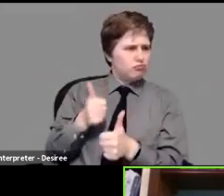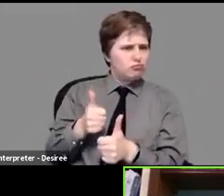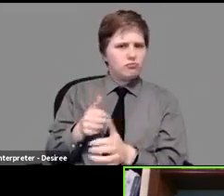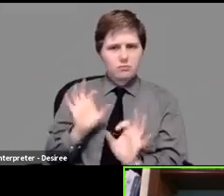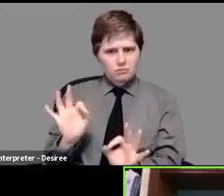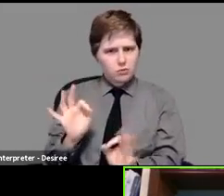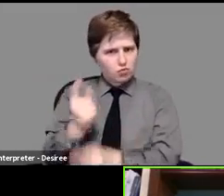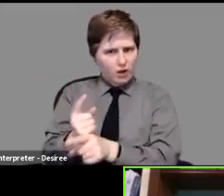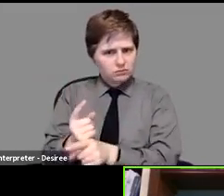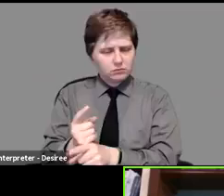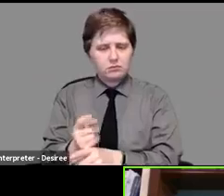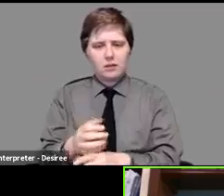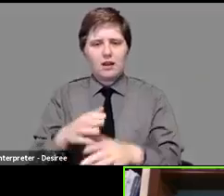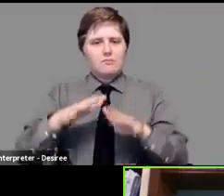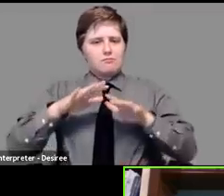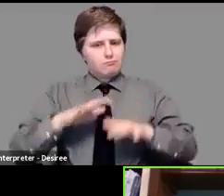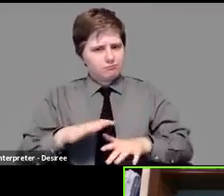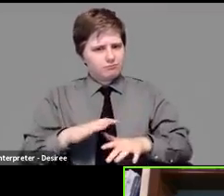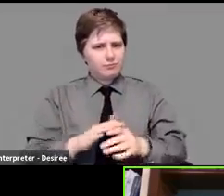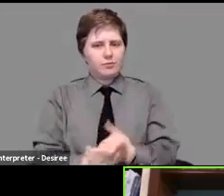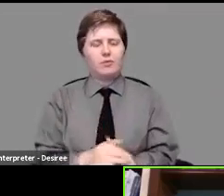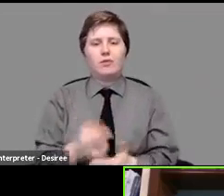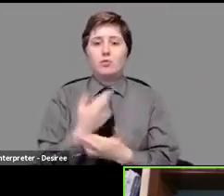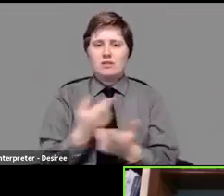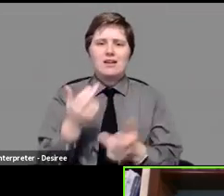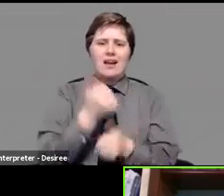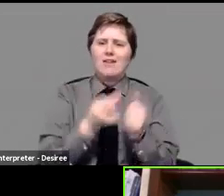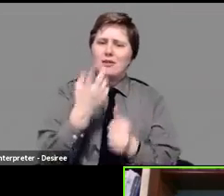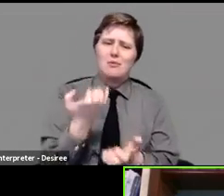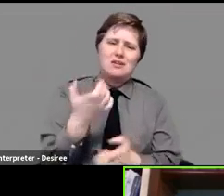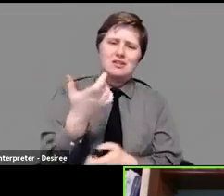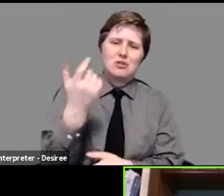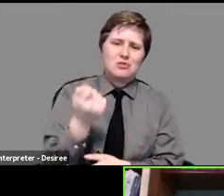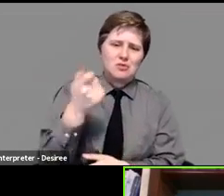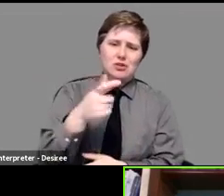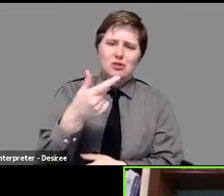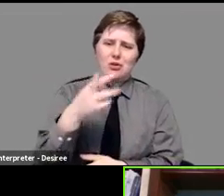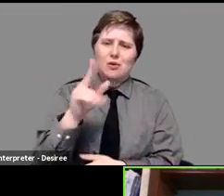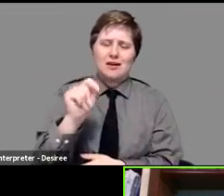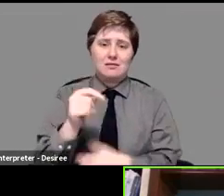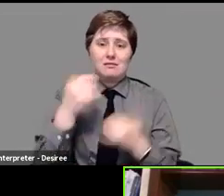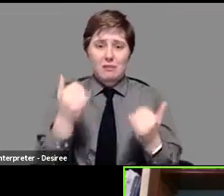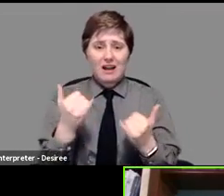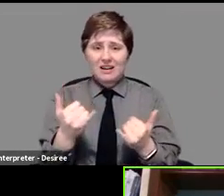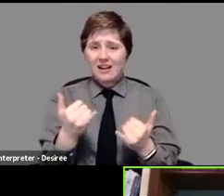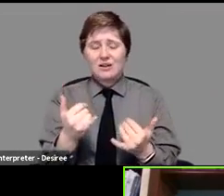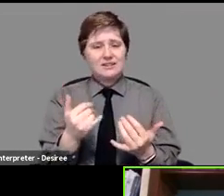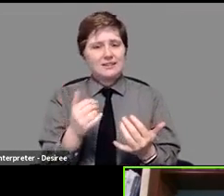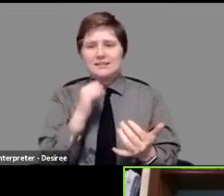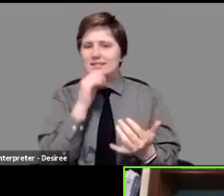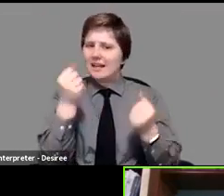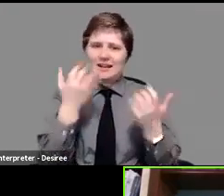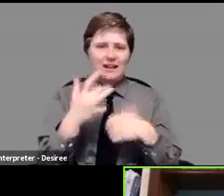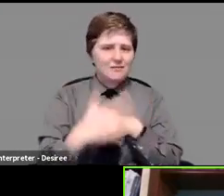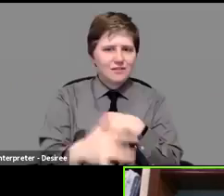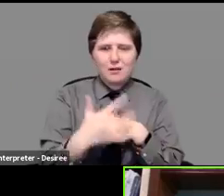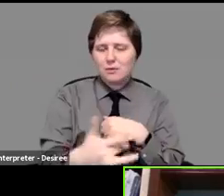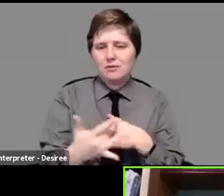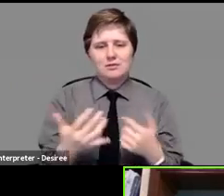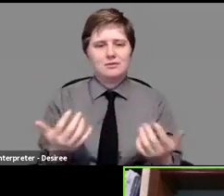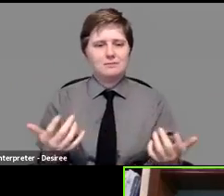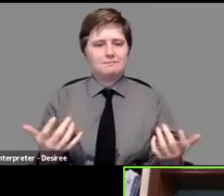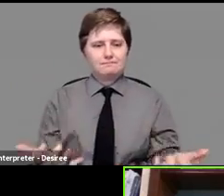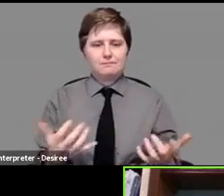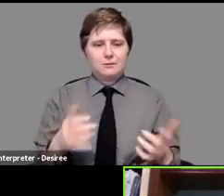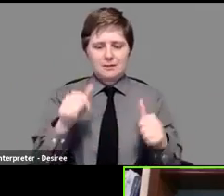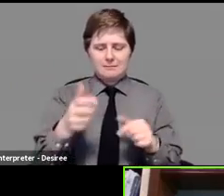anxiety. In terms of resources, everybody wants grants. In this current political environment, there aren't a lot of grants around. It took